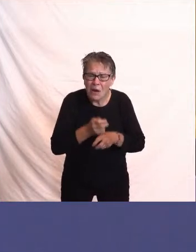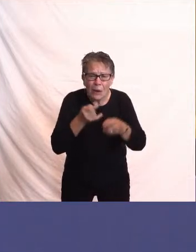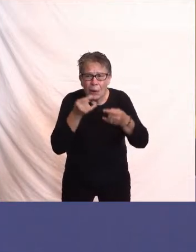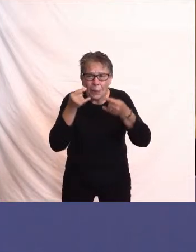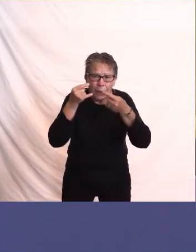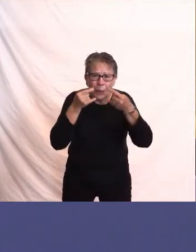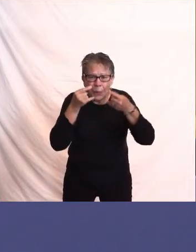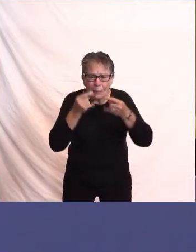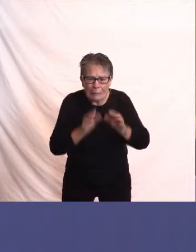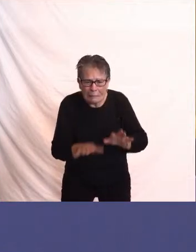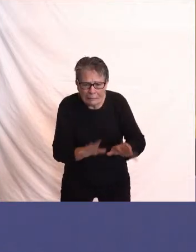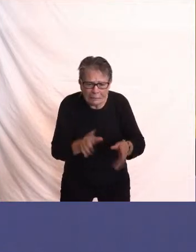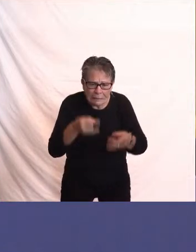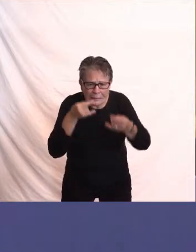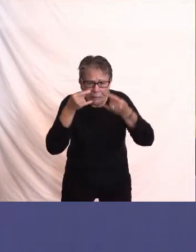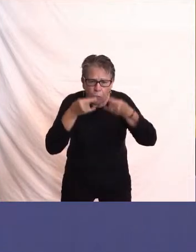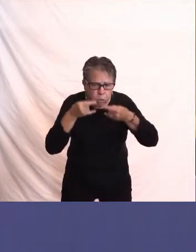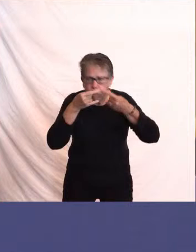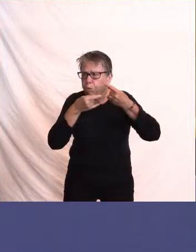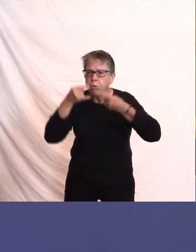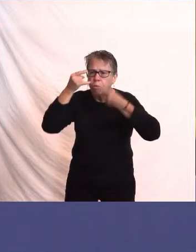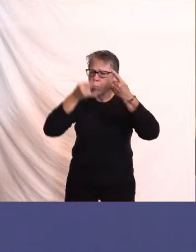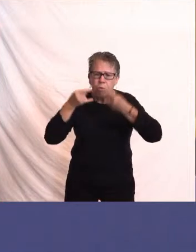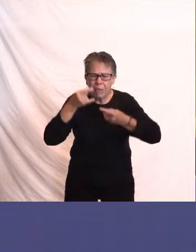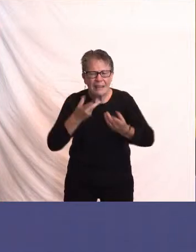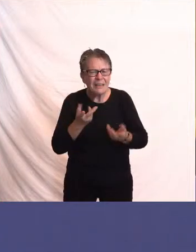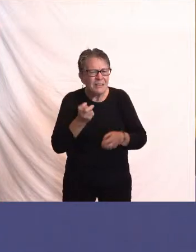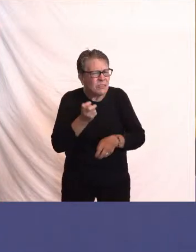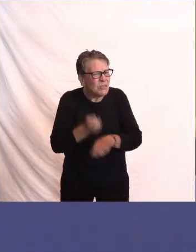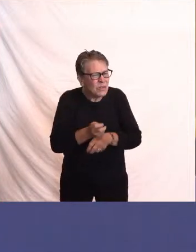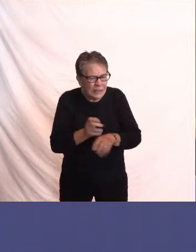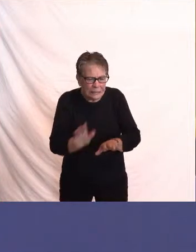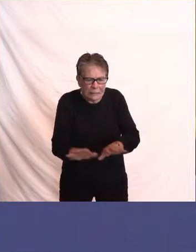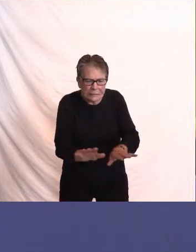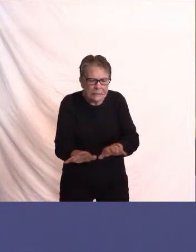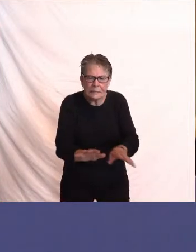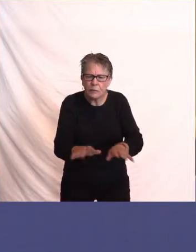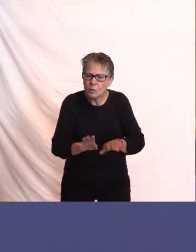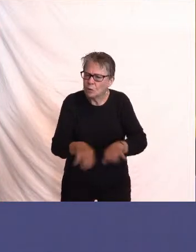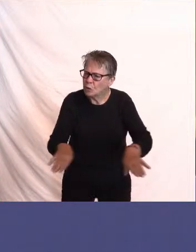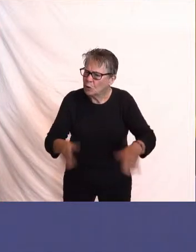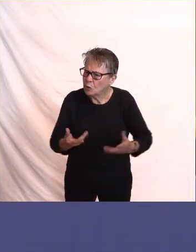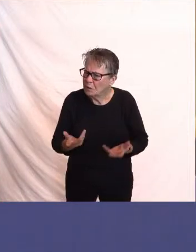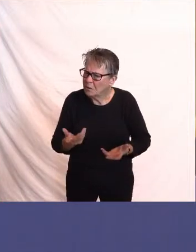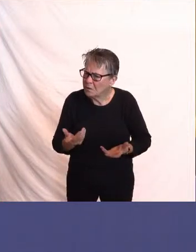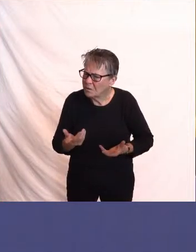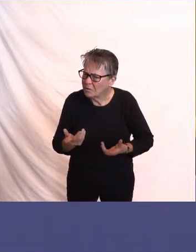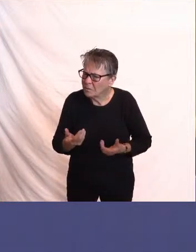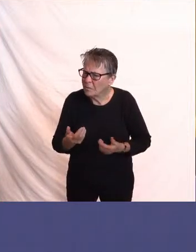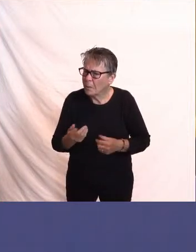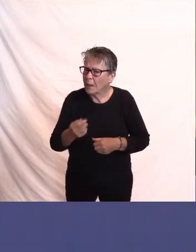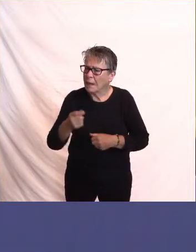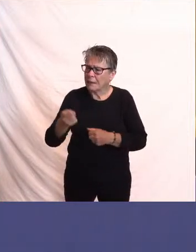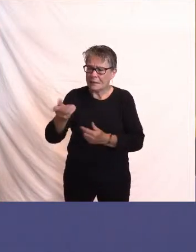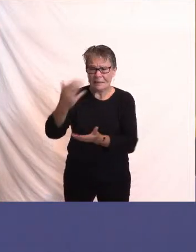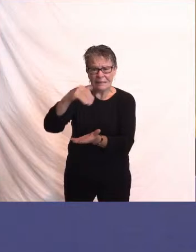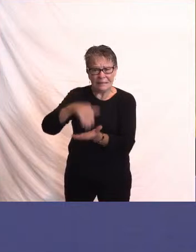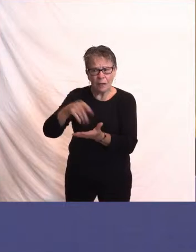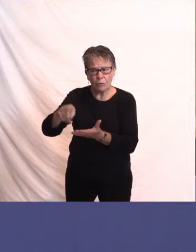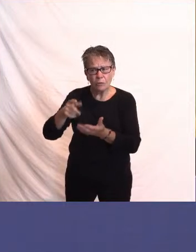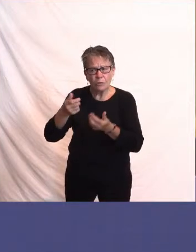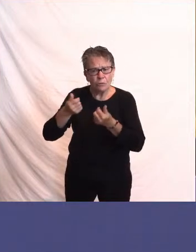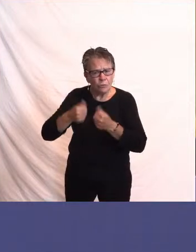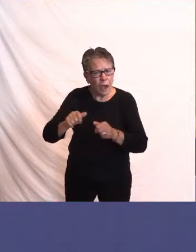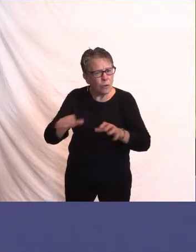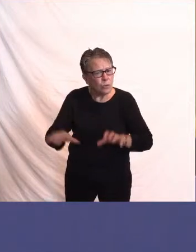do, especially with adults, and doing at least not just the letter, but also the spirit of keeping a healthy environment? And the